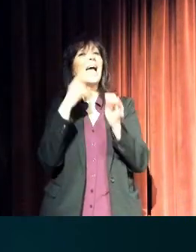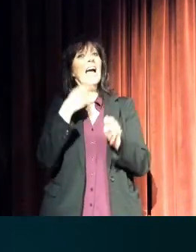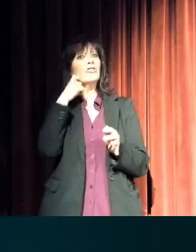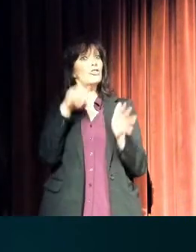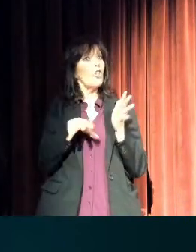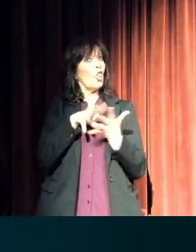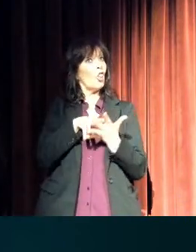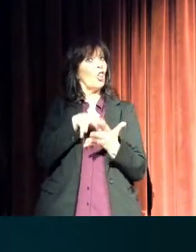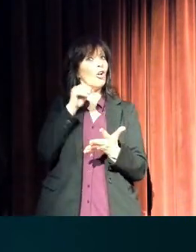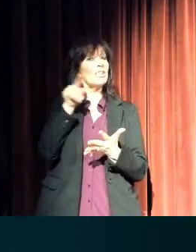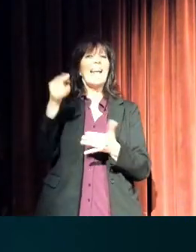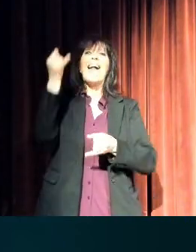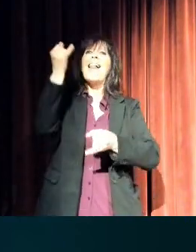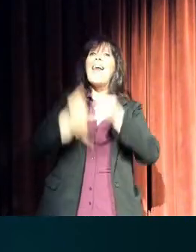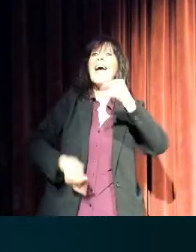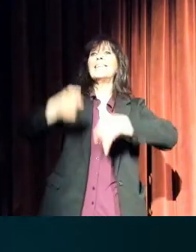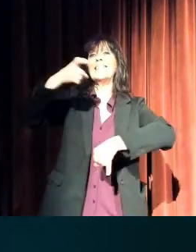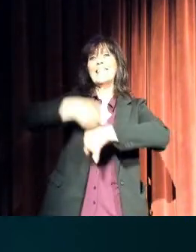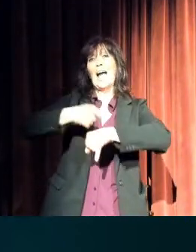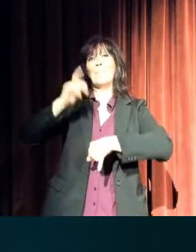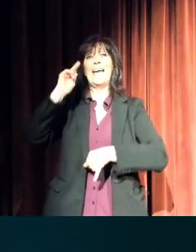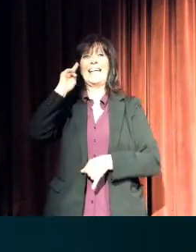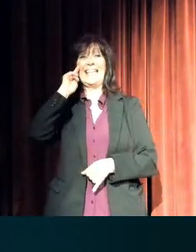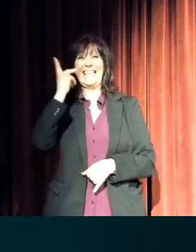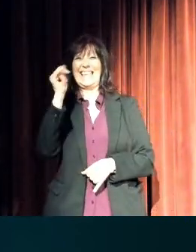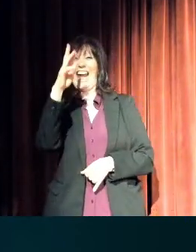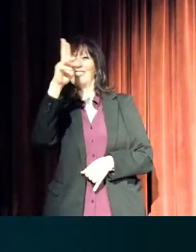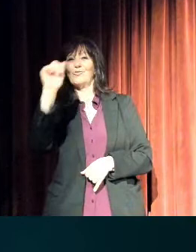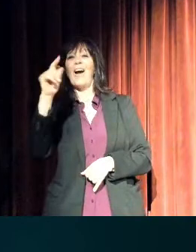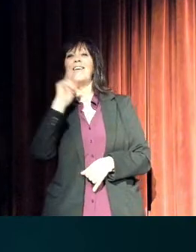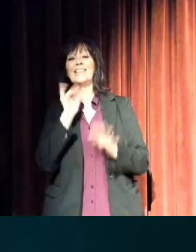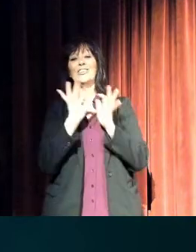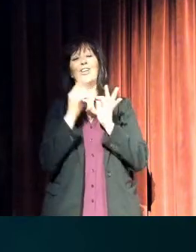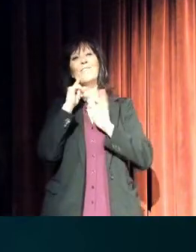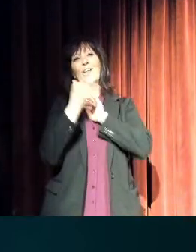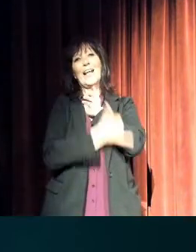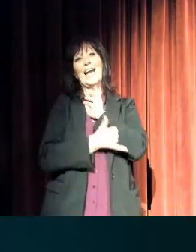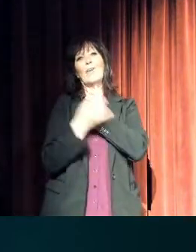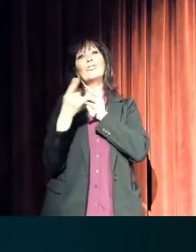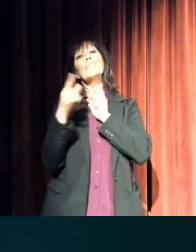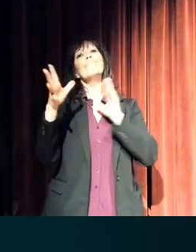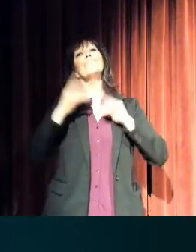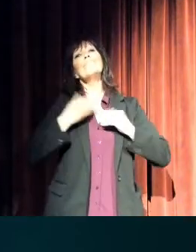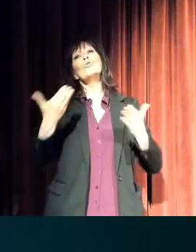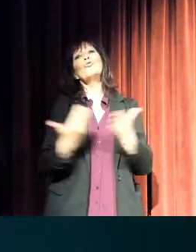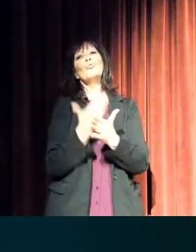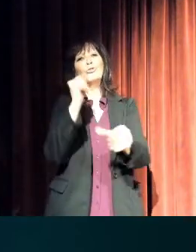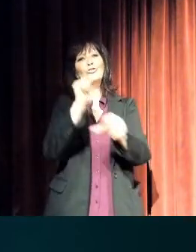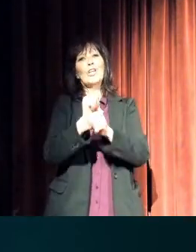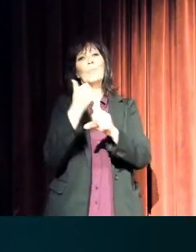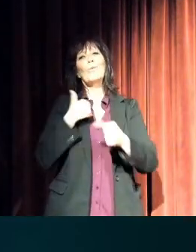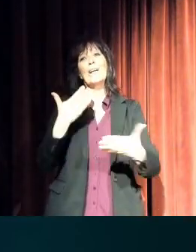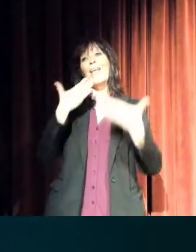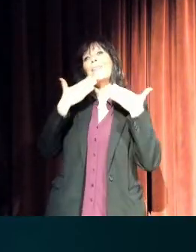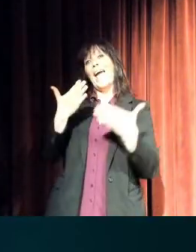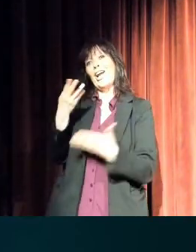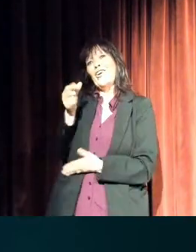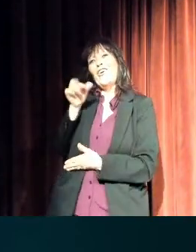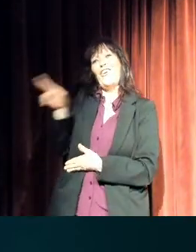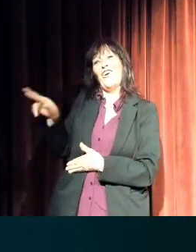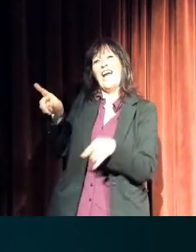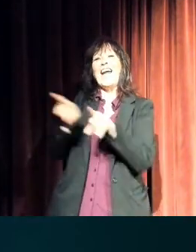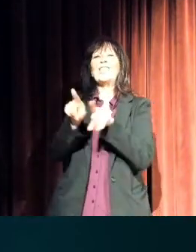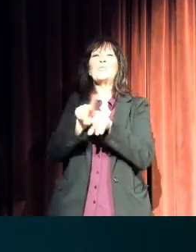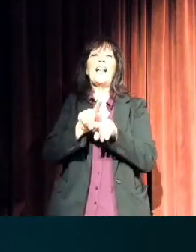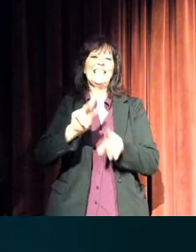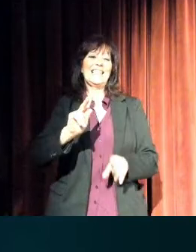just found out that this will be the last time Kendra Schmidt does this for the county because she's taken a new position. So I want to thank her as well